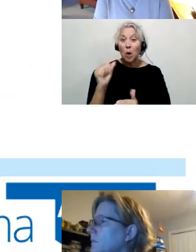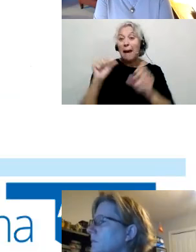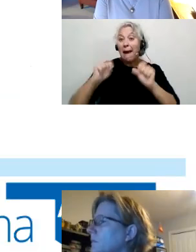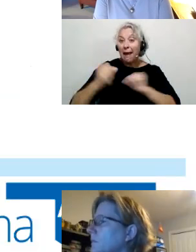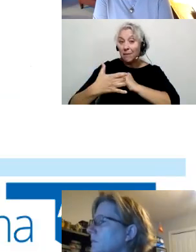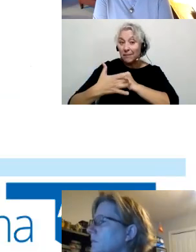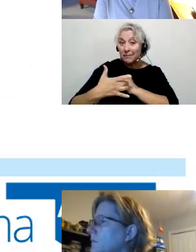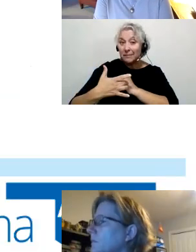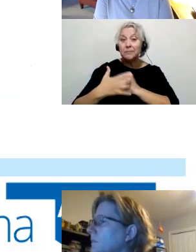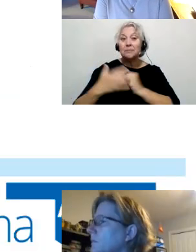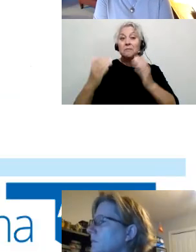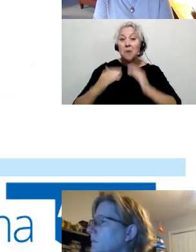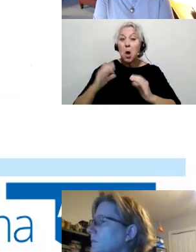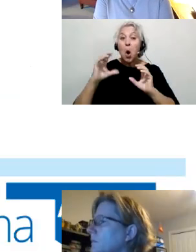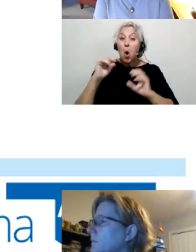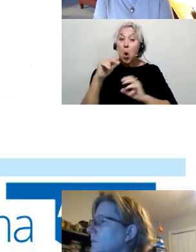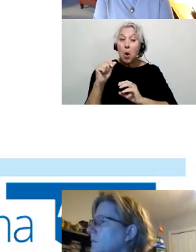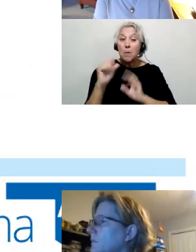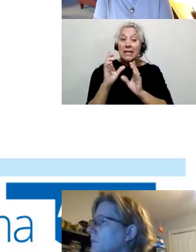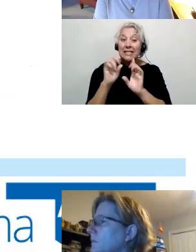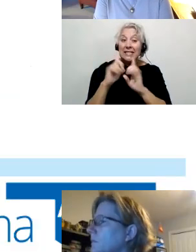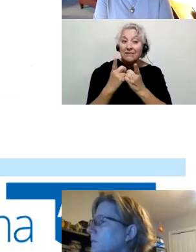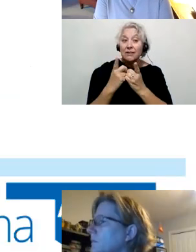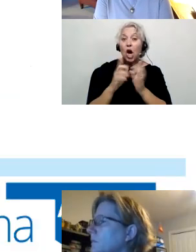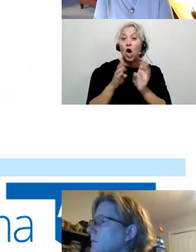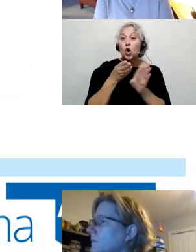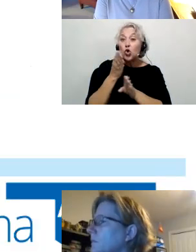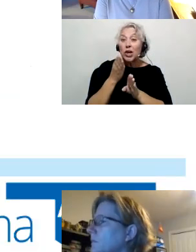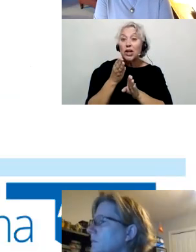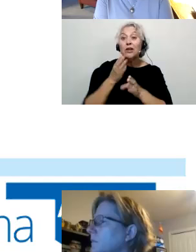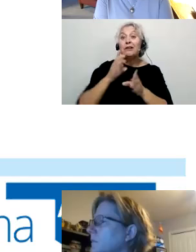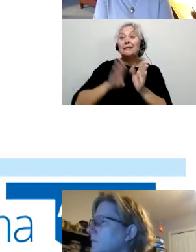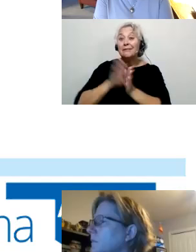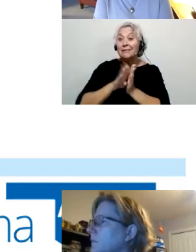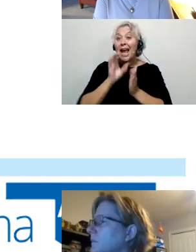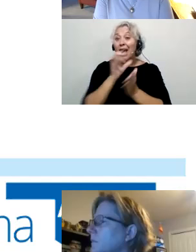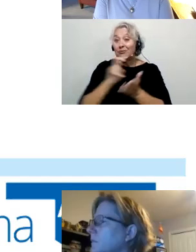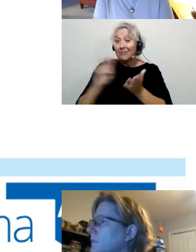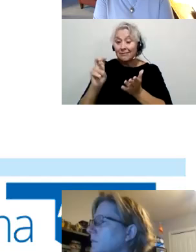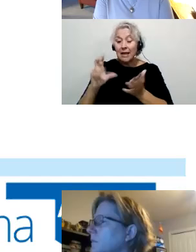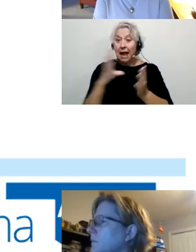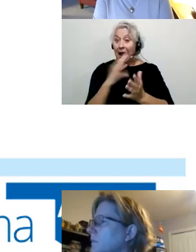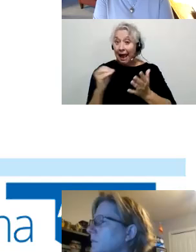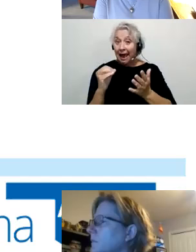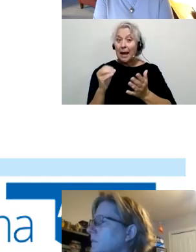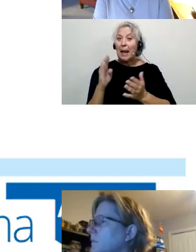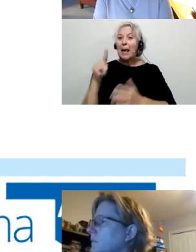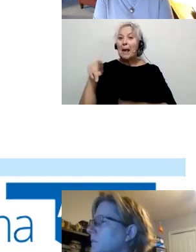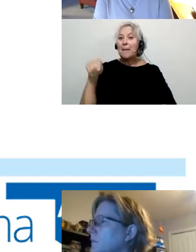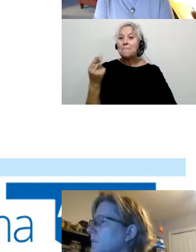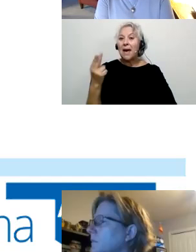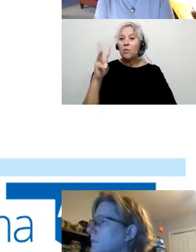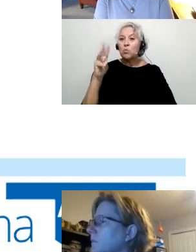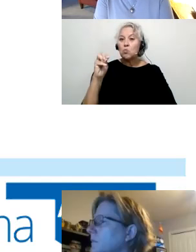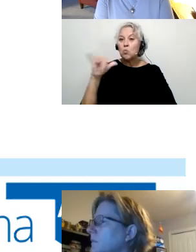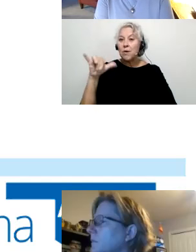Tech, Oklahoma Division on Career Development and Transition, and Pathways Adult Learning